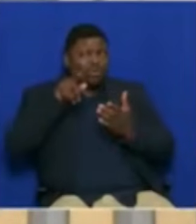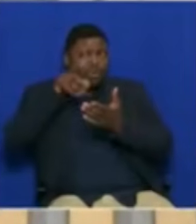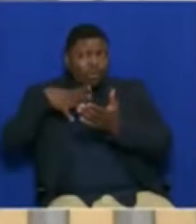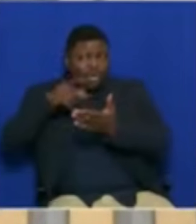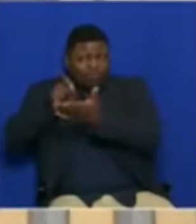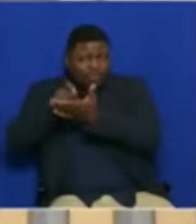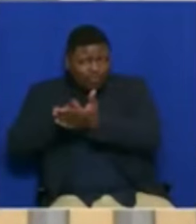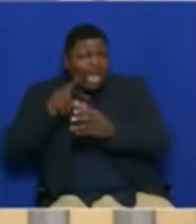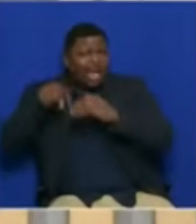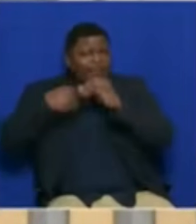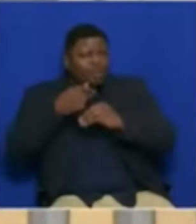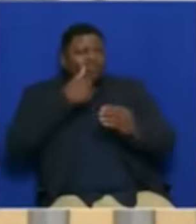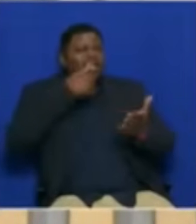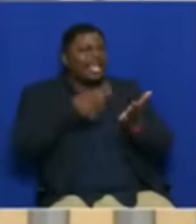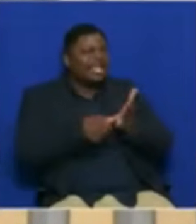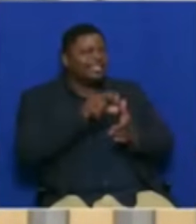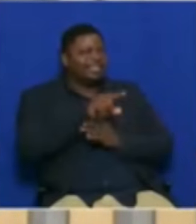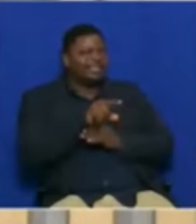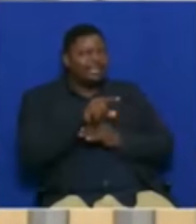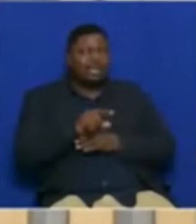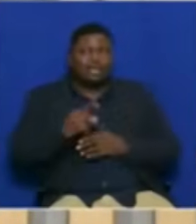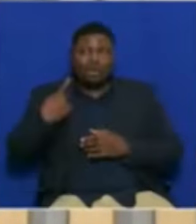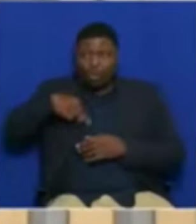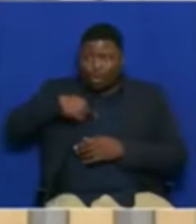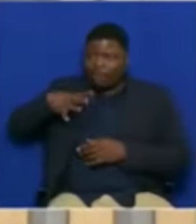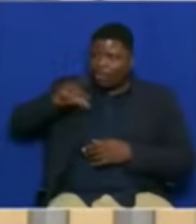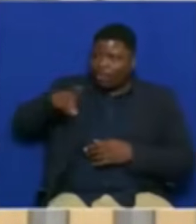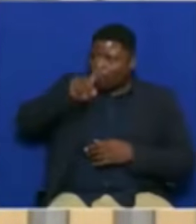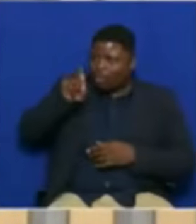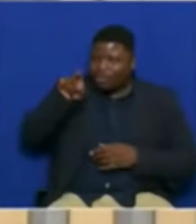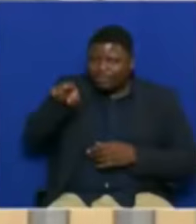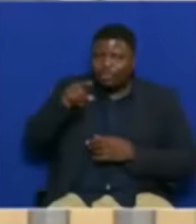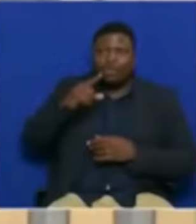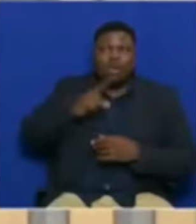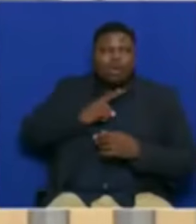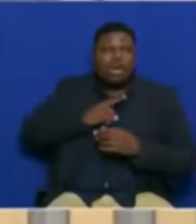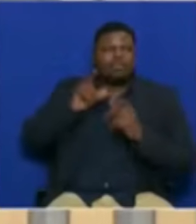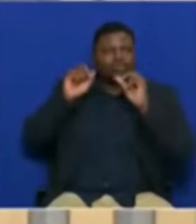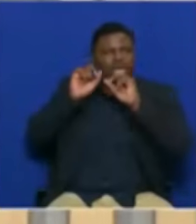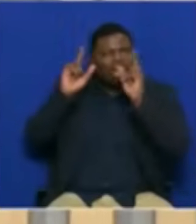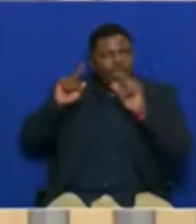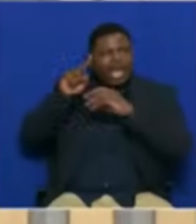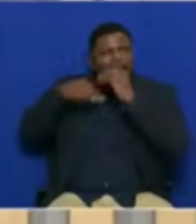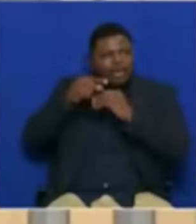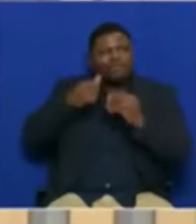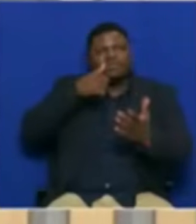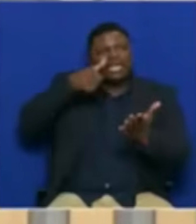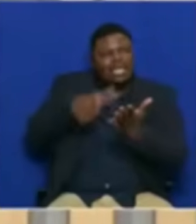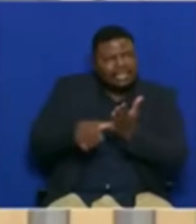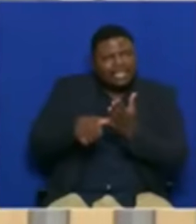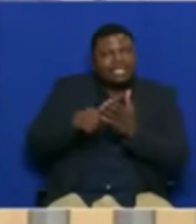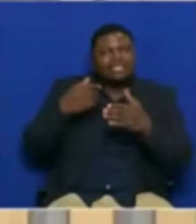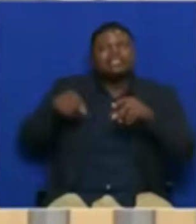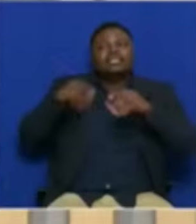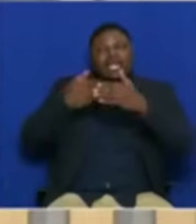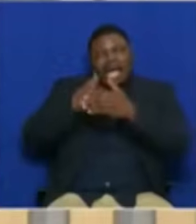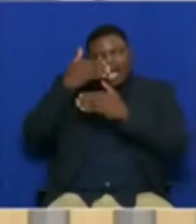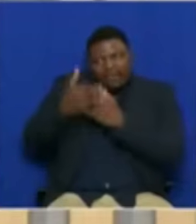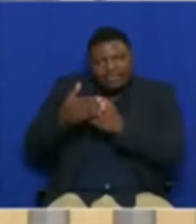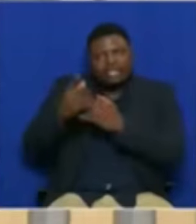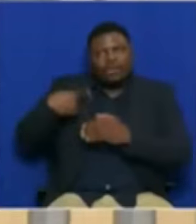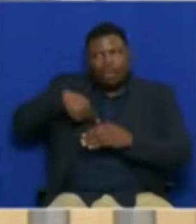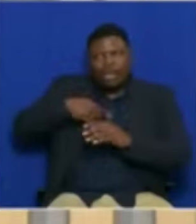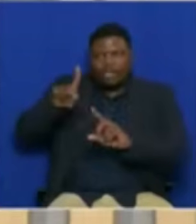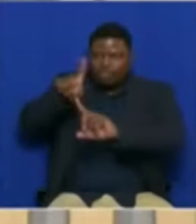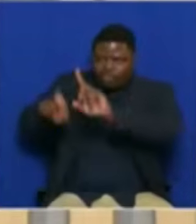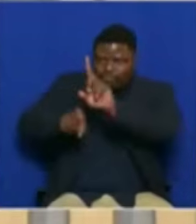was the one. And during confirming on this letter, we also interviewed him with regards to the post.